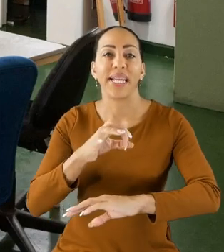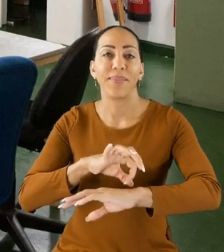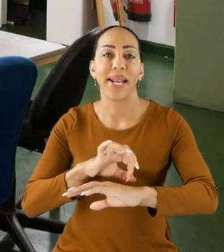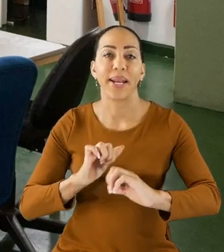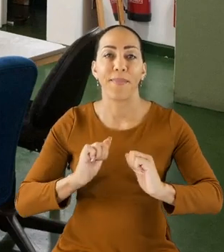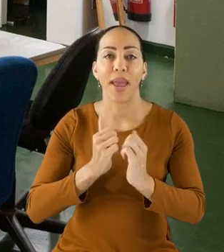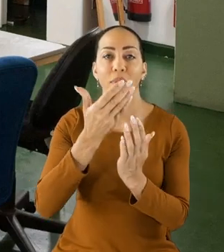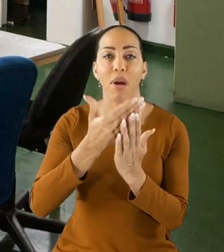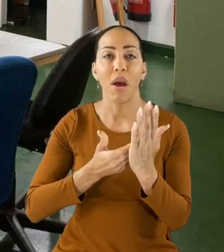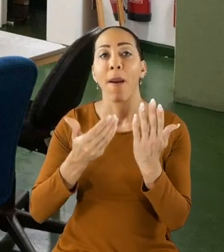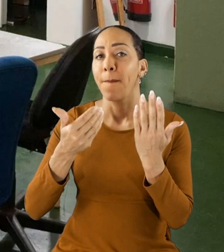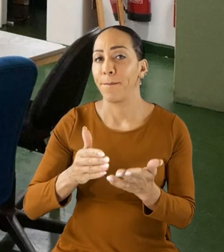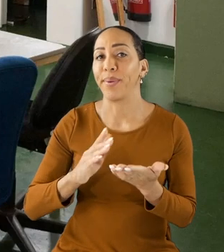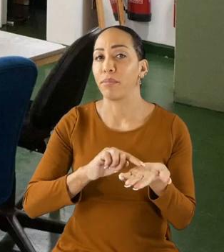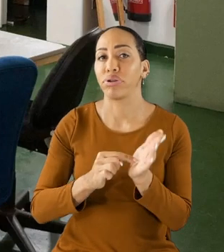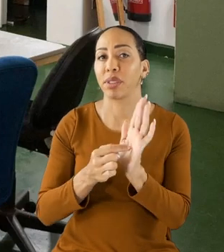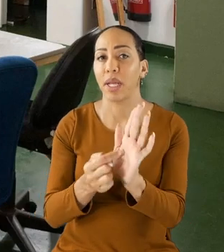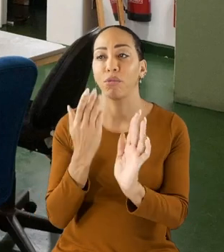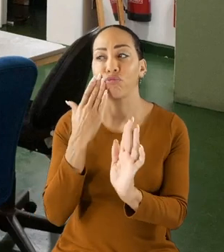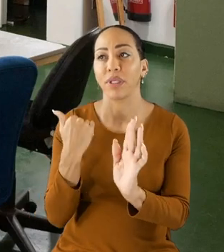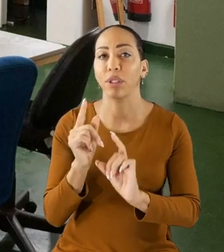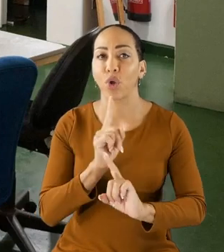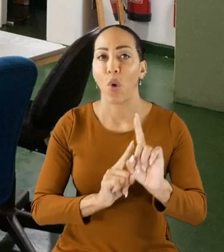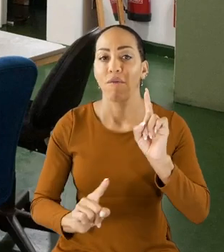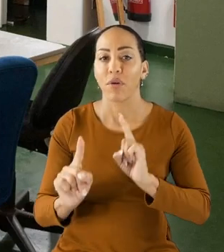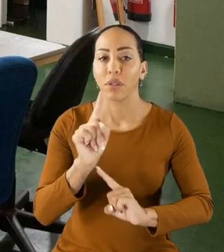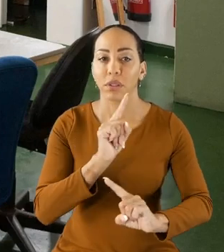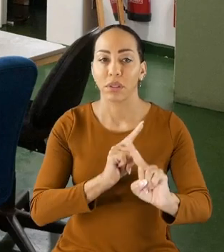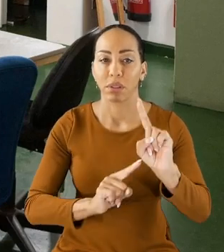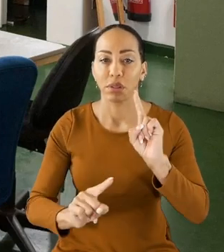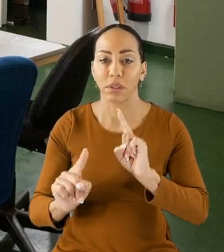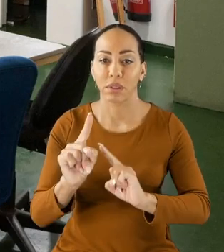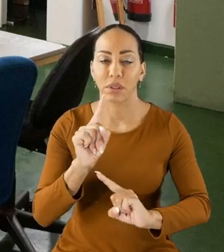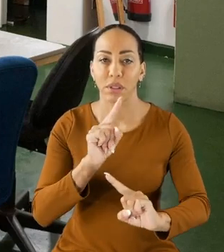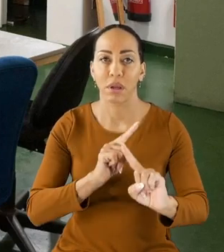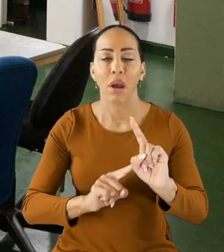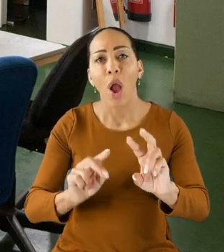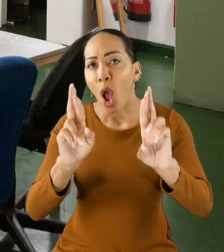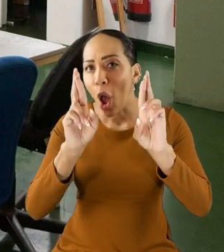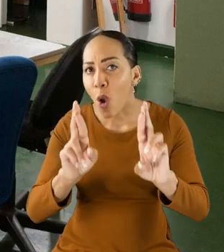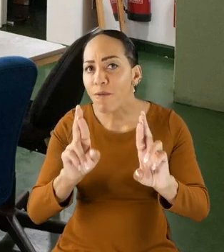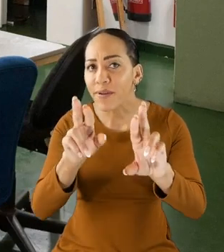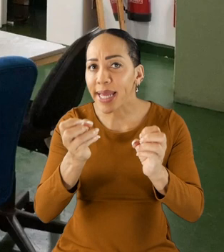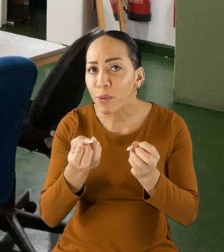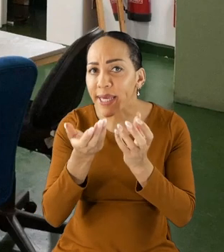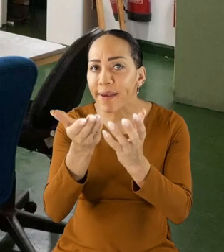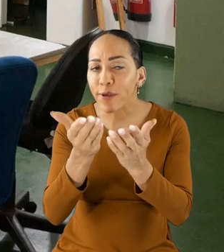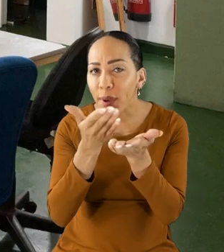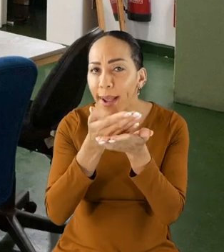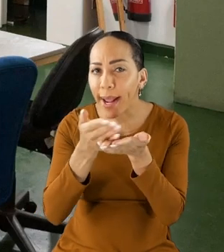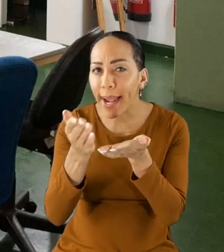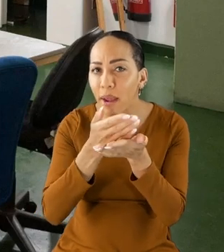15-minute paper that I have presented at a conference recently. But it does give you, hopefully it gives you a much